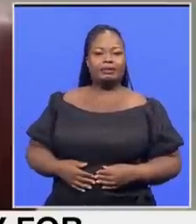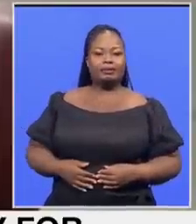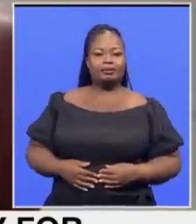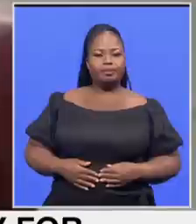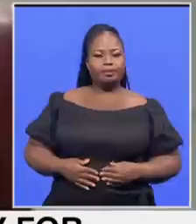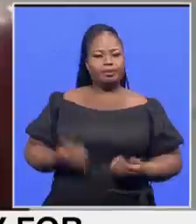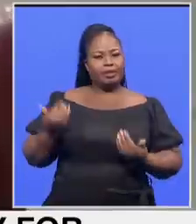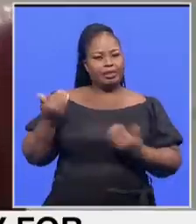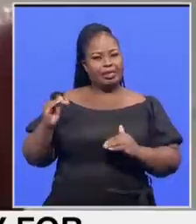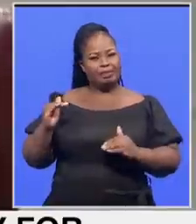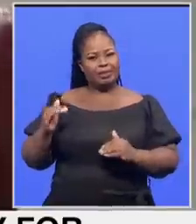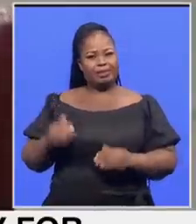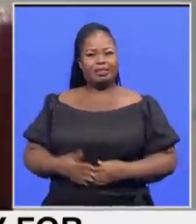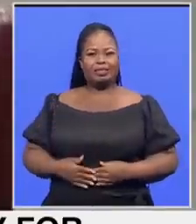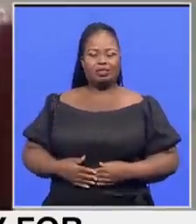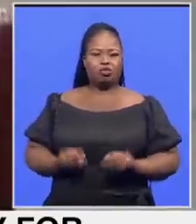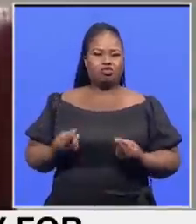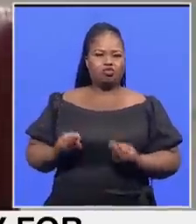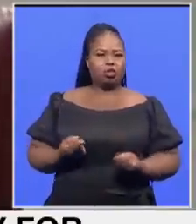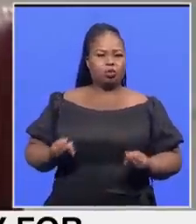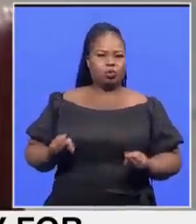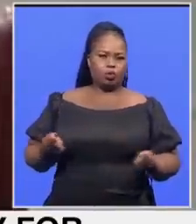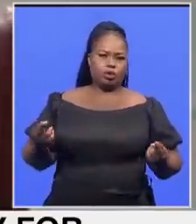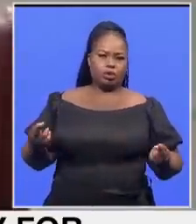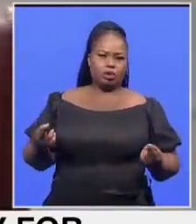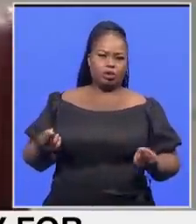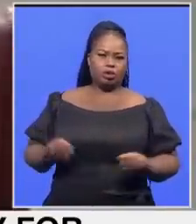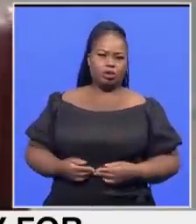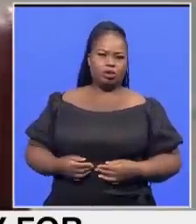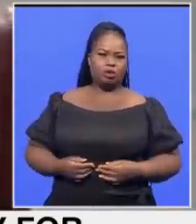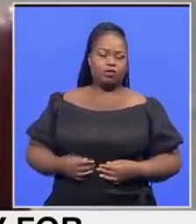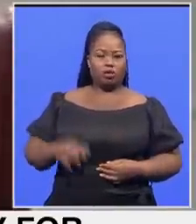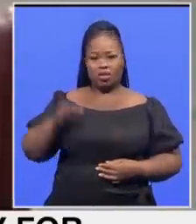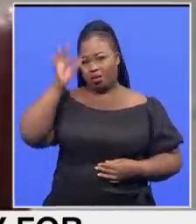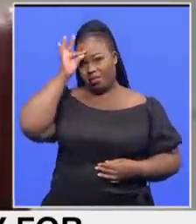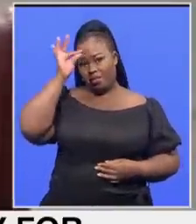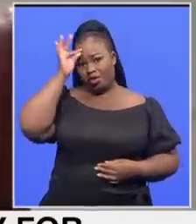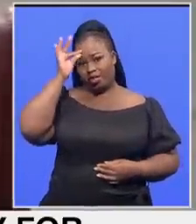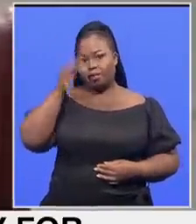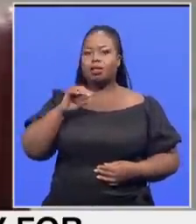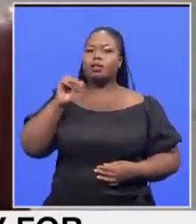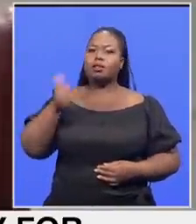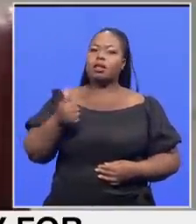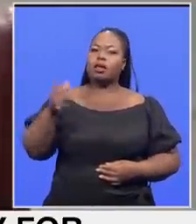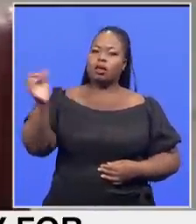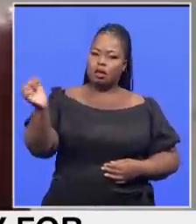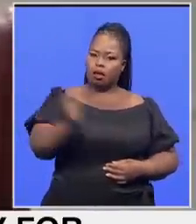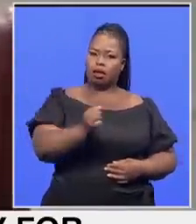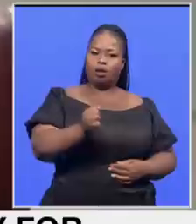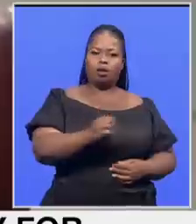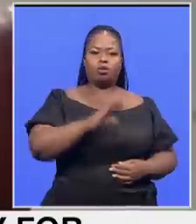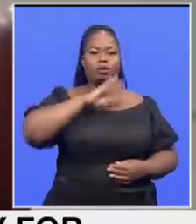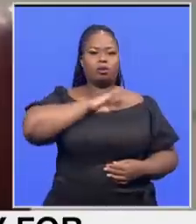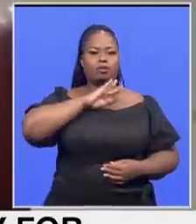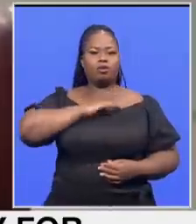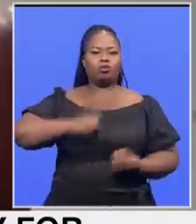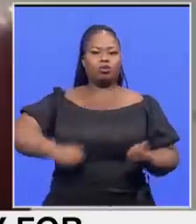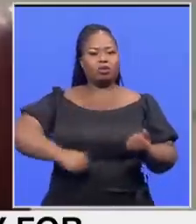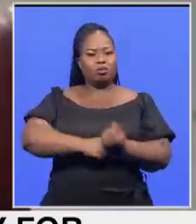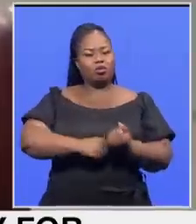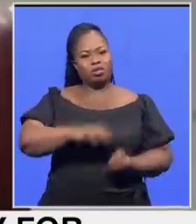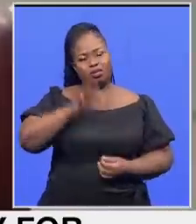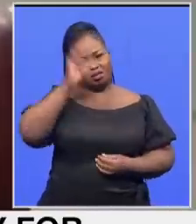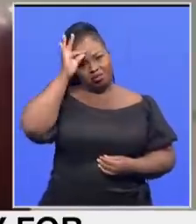and overstretched resources of the police, deploying the military in support of the